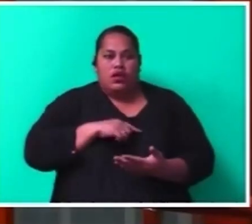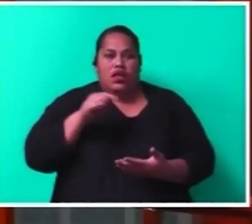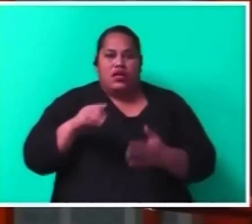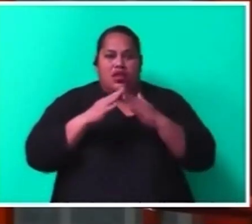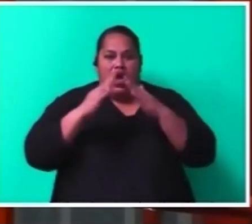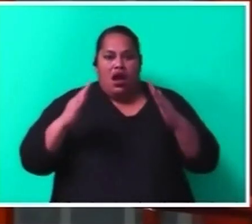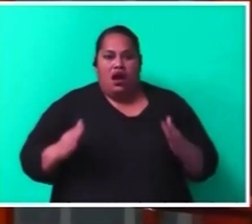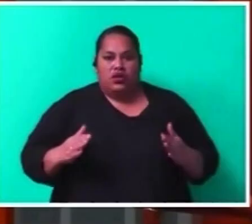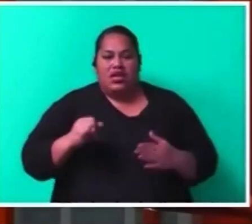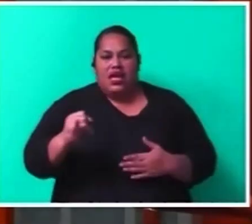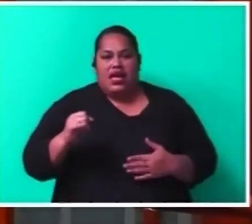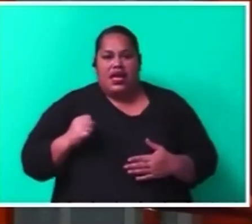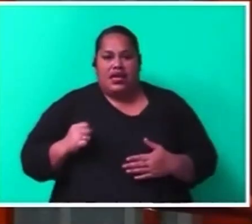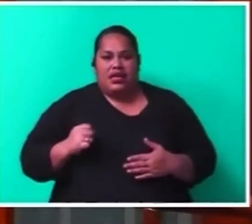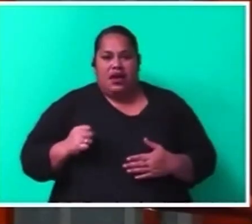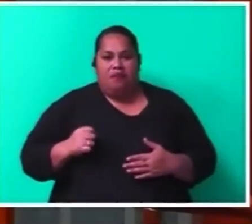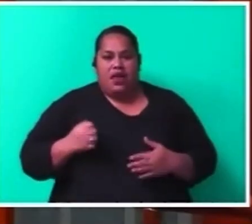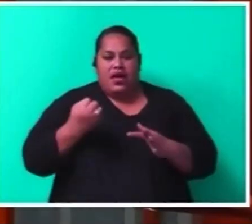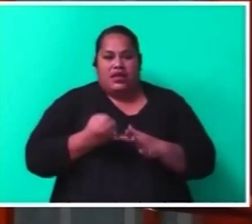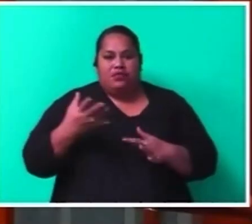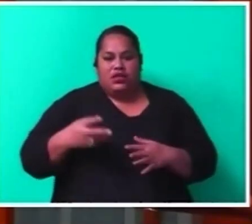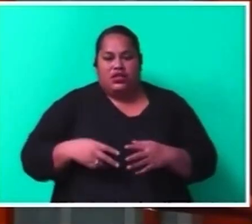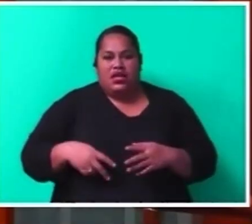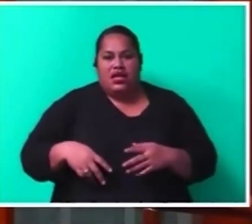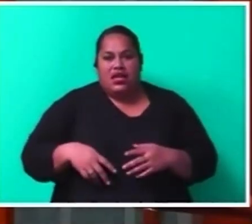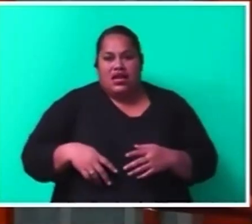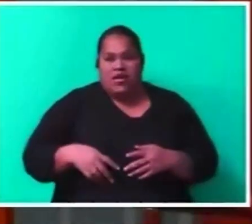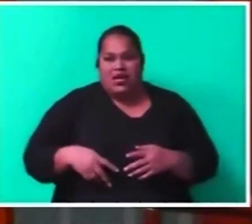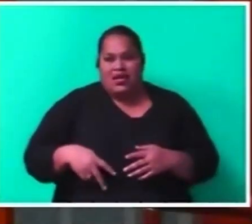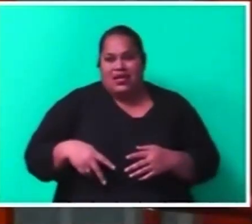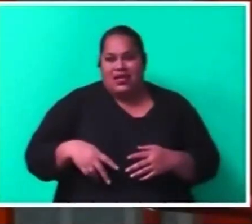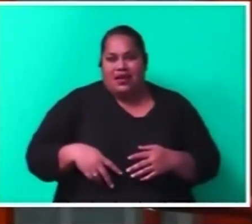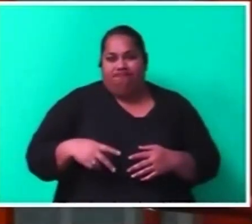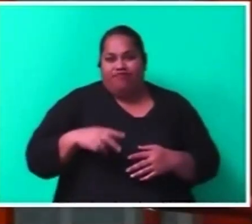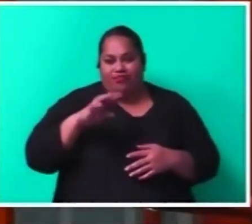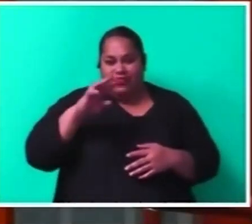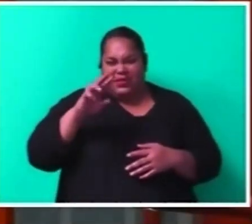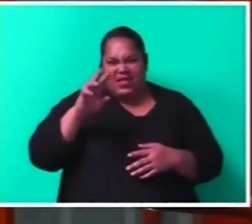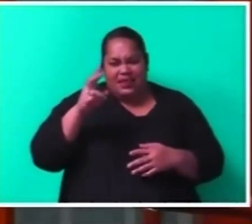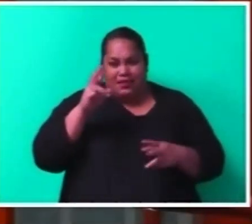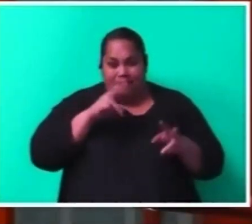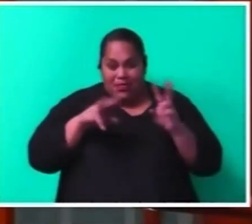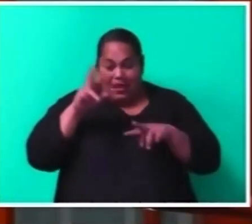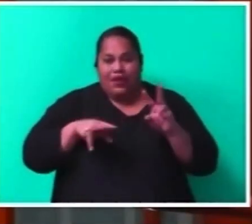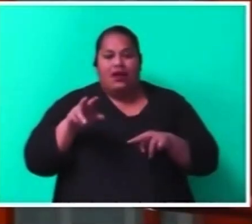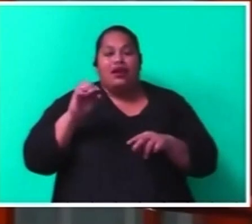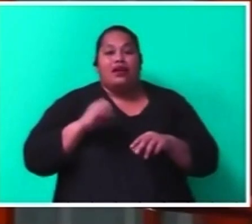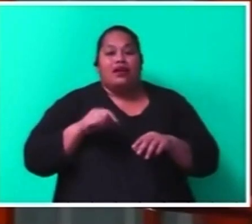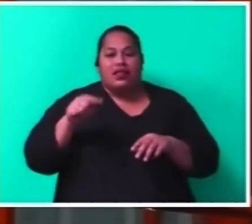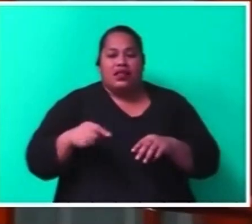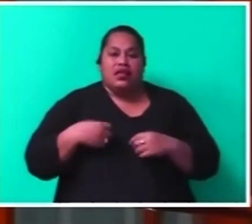Household Income and Expenditure Survey, or HIES, which provides the depth of